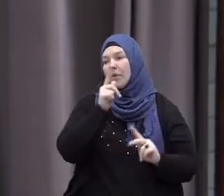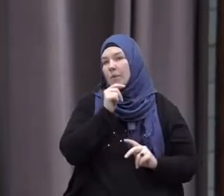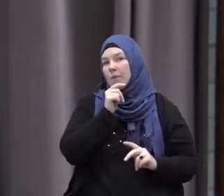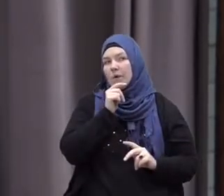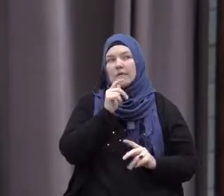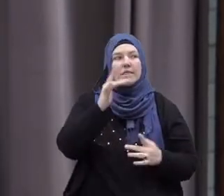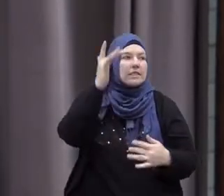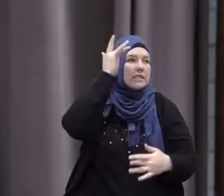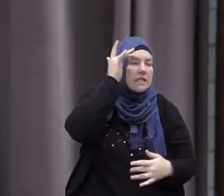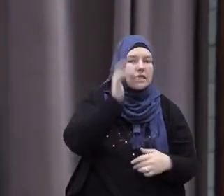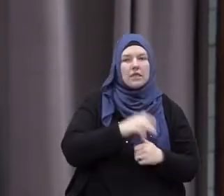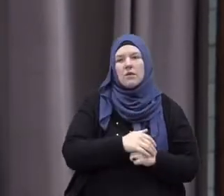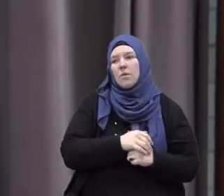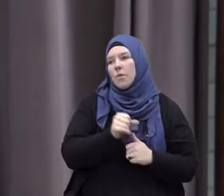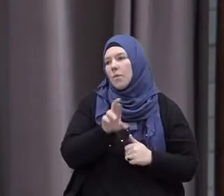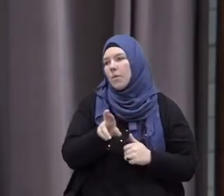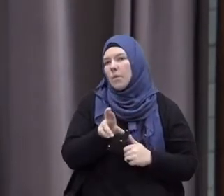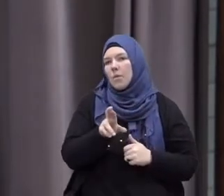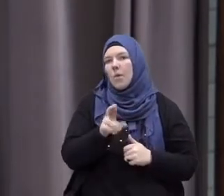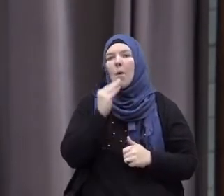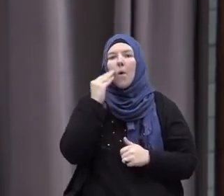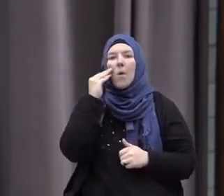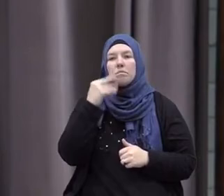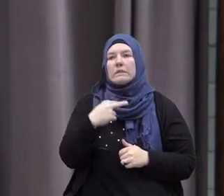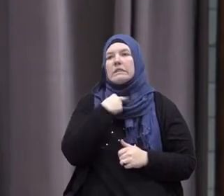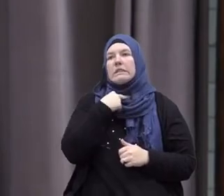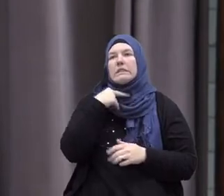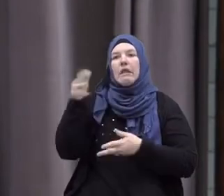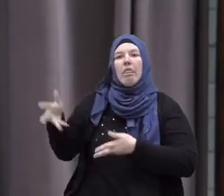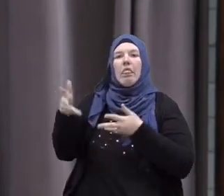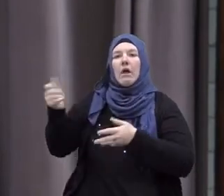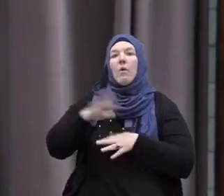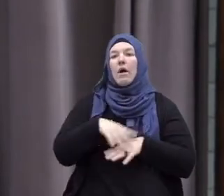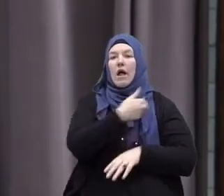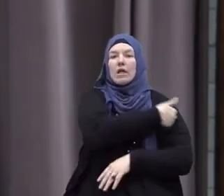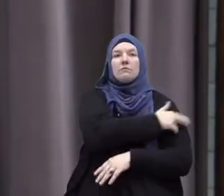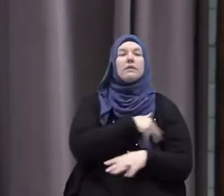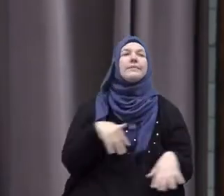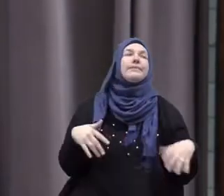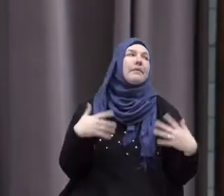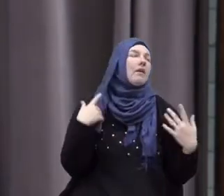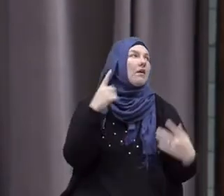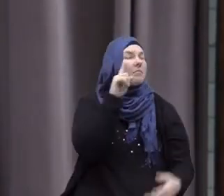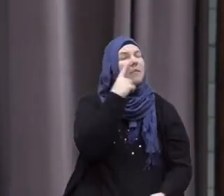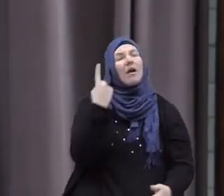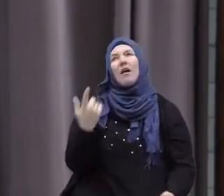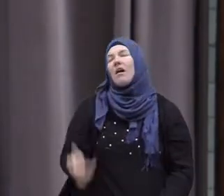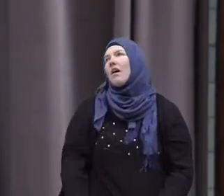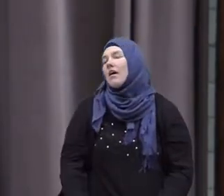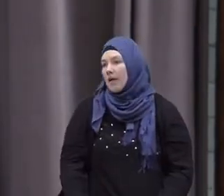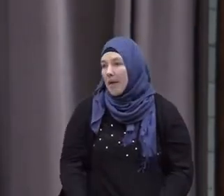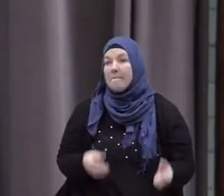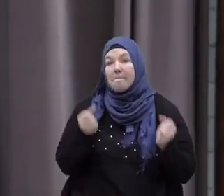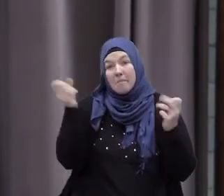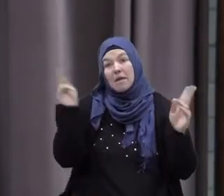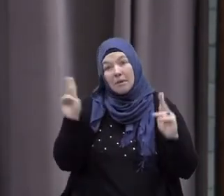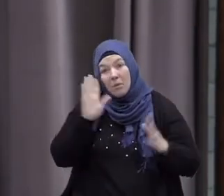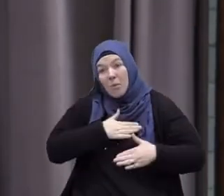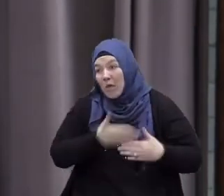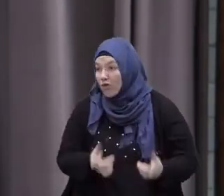are sick, homebound, or in the hospital, many of us would love to go and visit